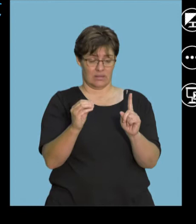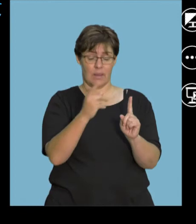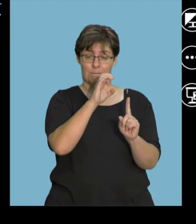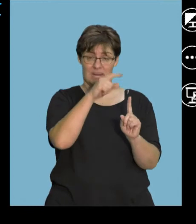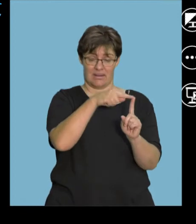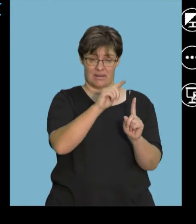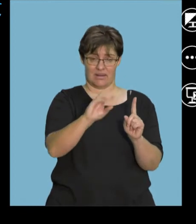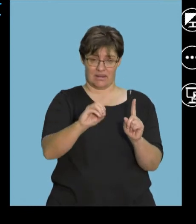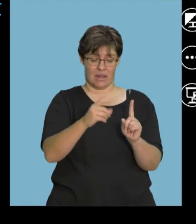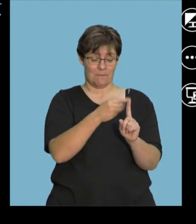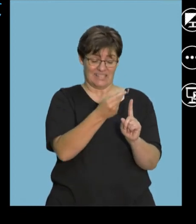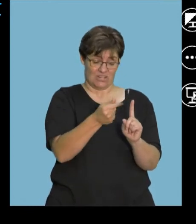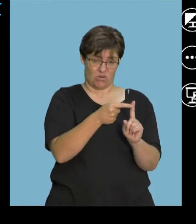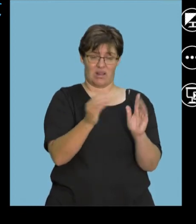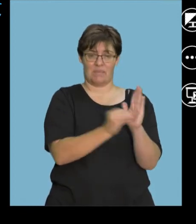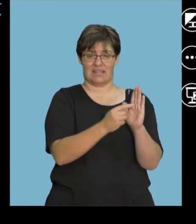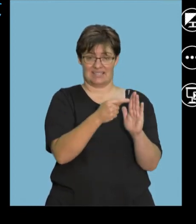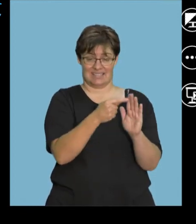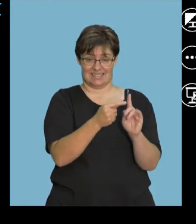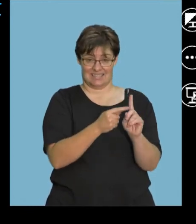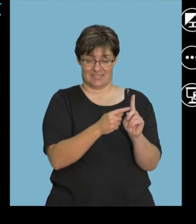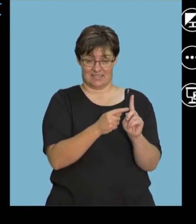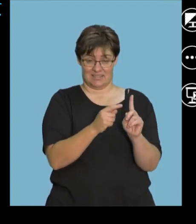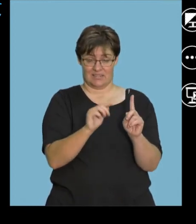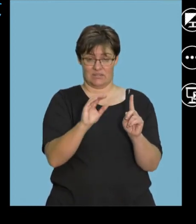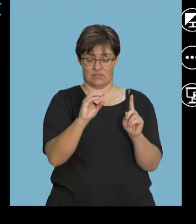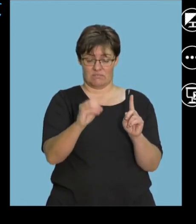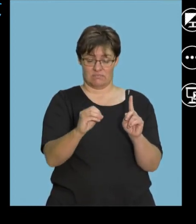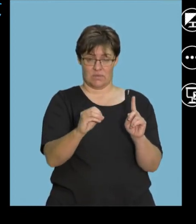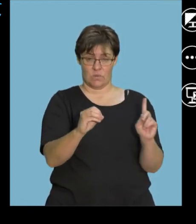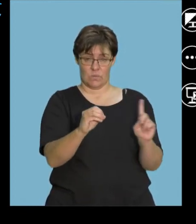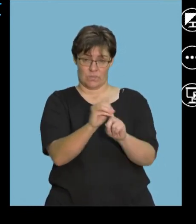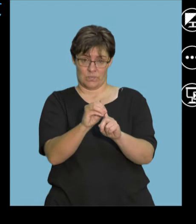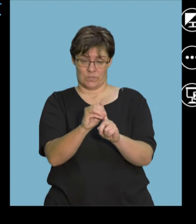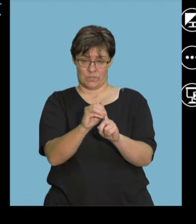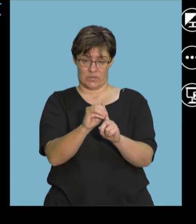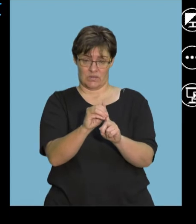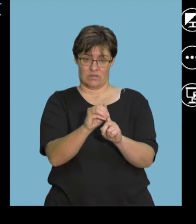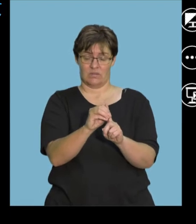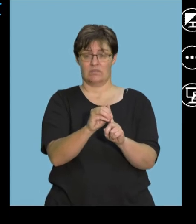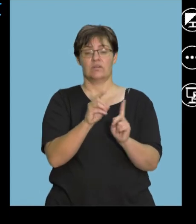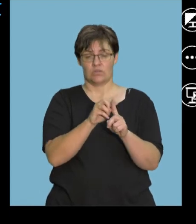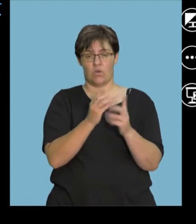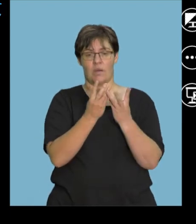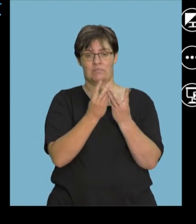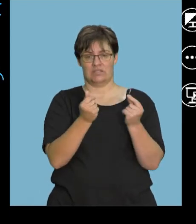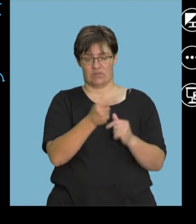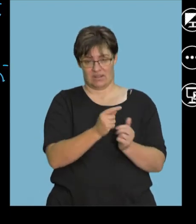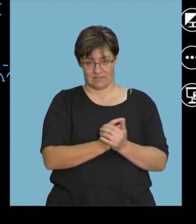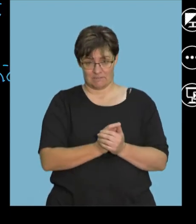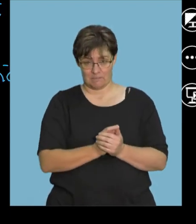And then the pin is a magnetic material, okay? So the pin becomes a